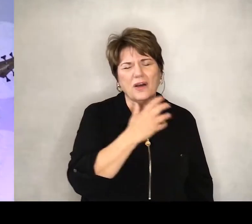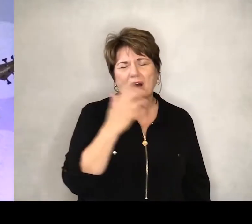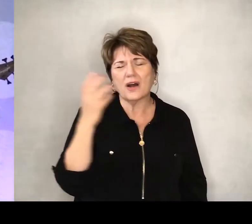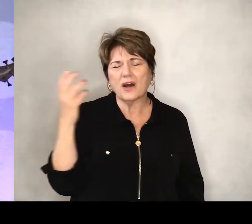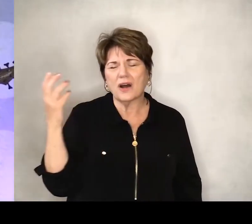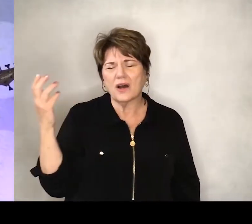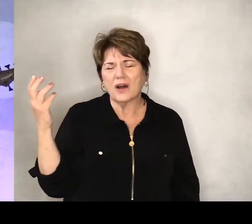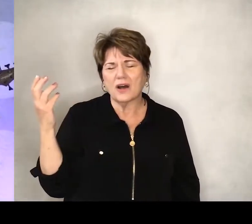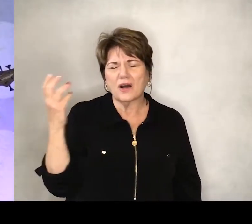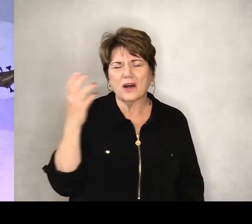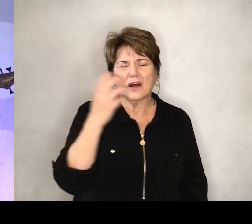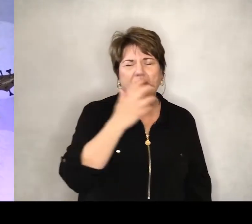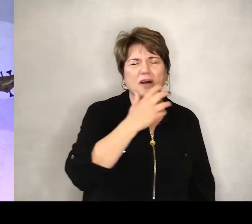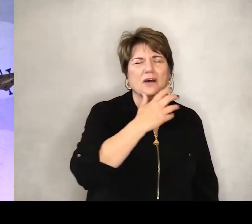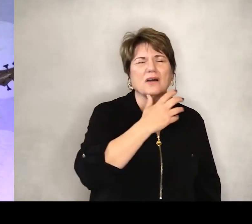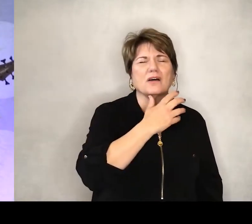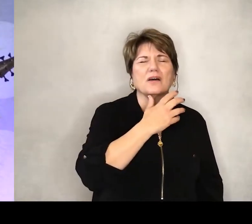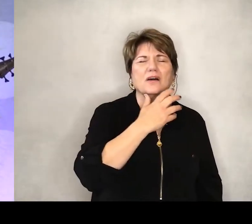Oh,